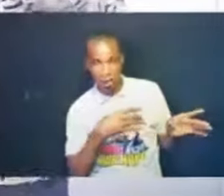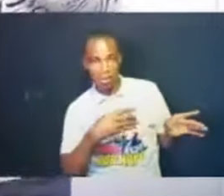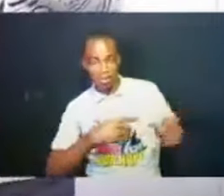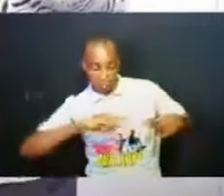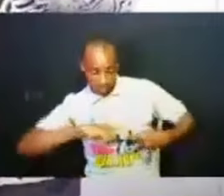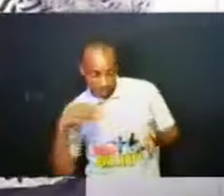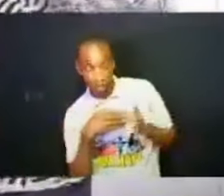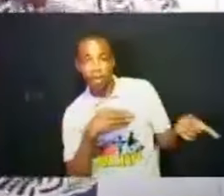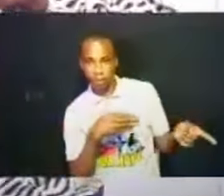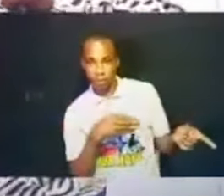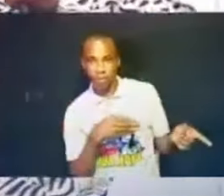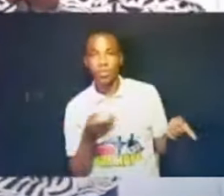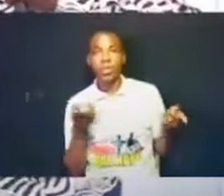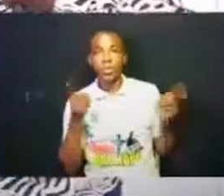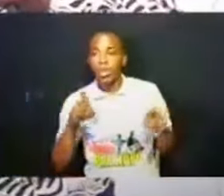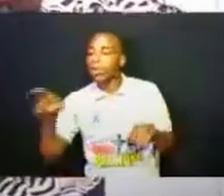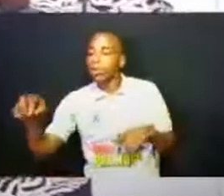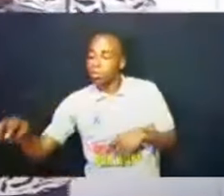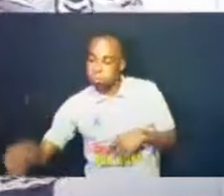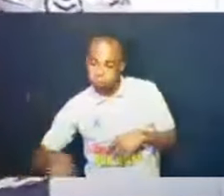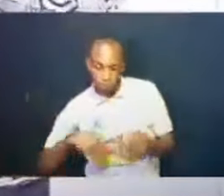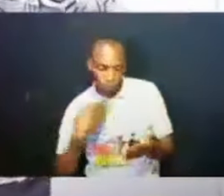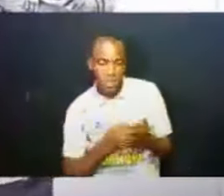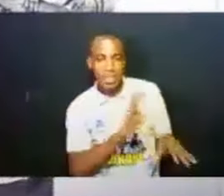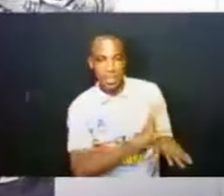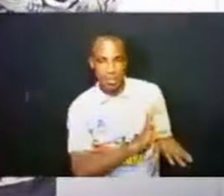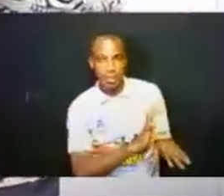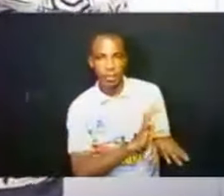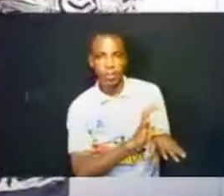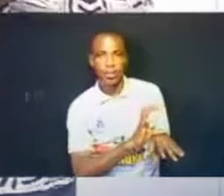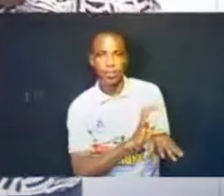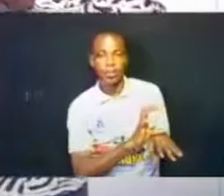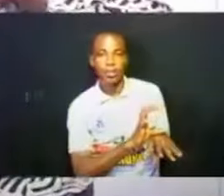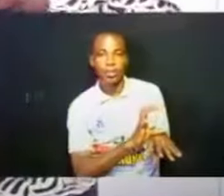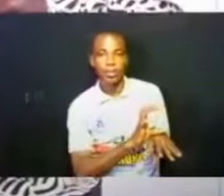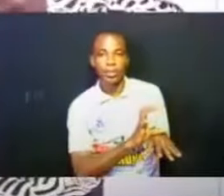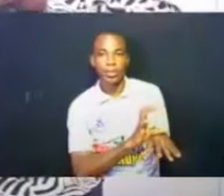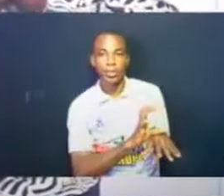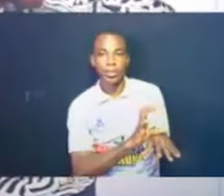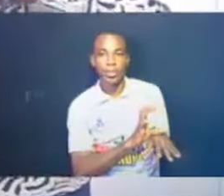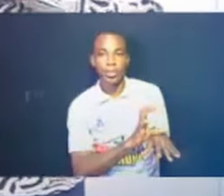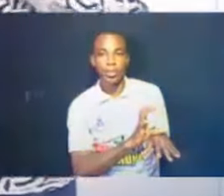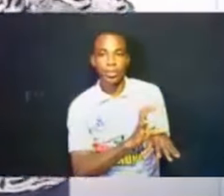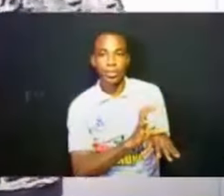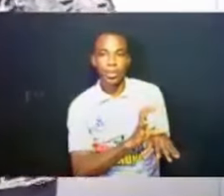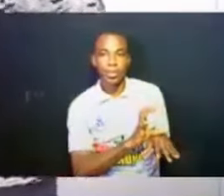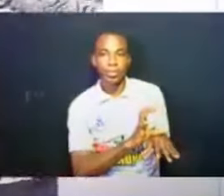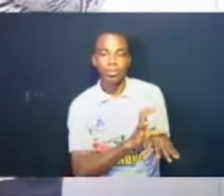Then she goes to church. Now, let me say, he goes to church. Another